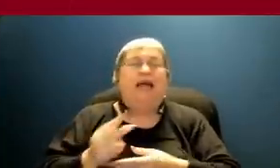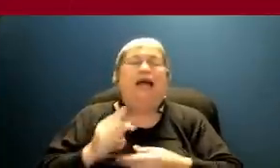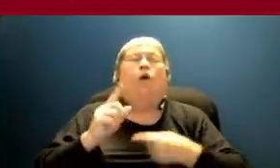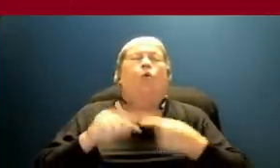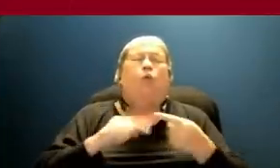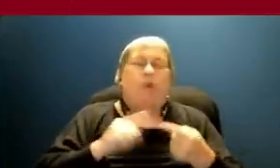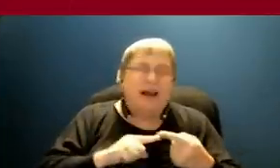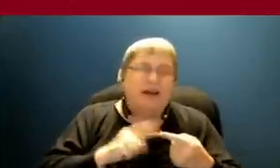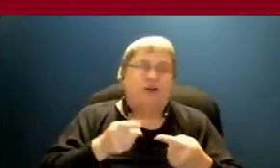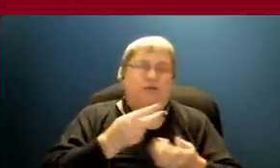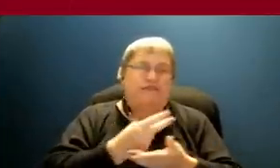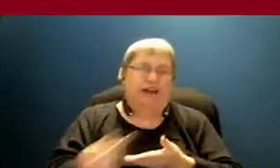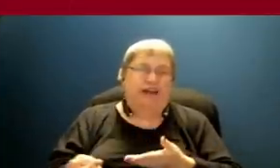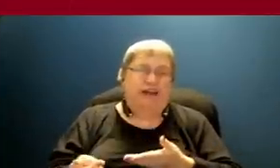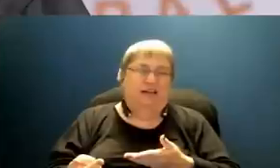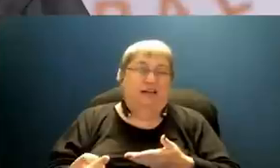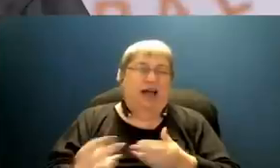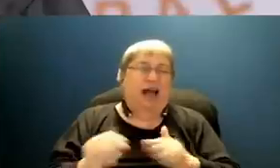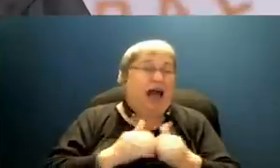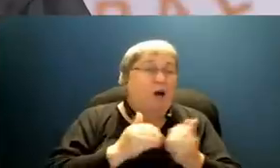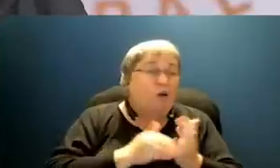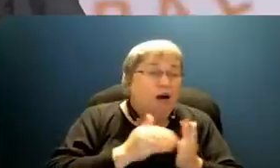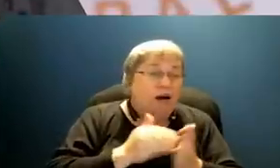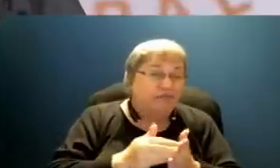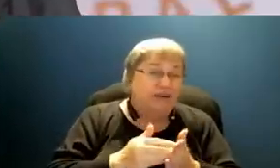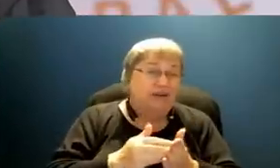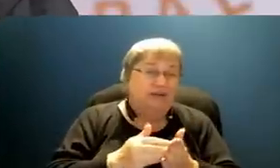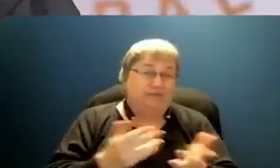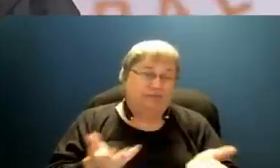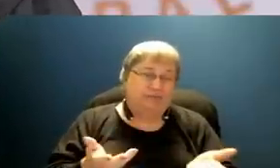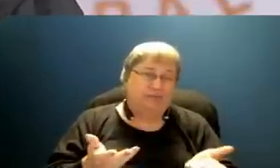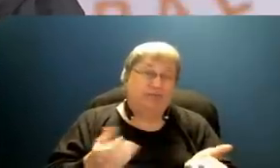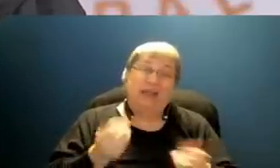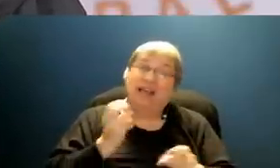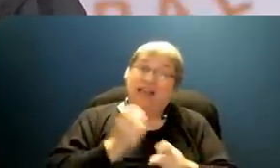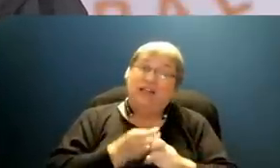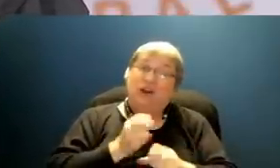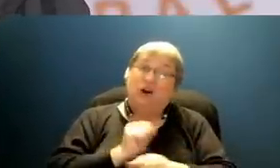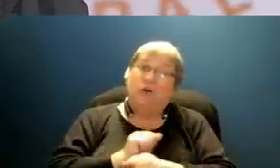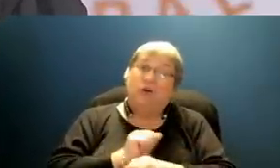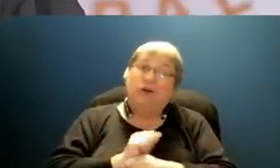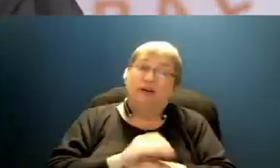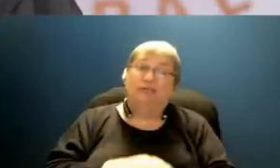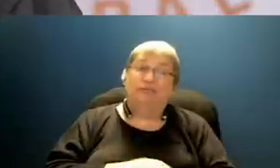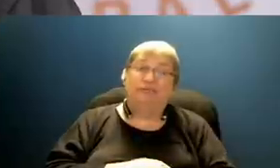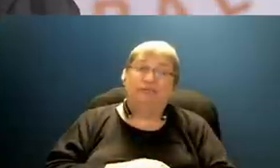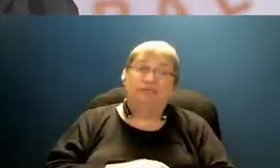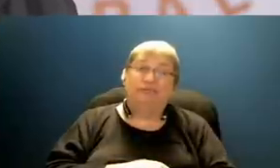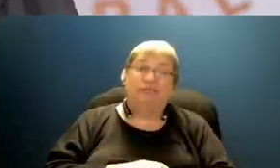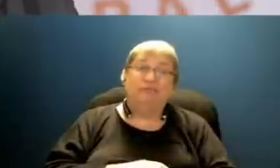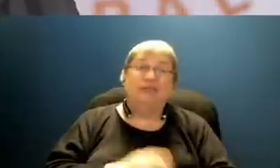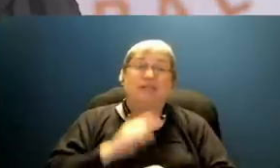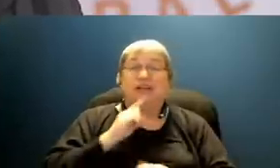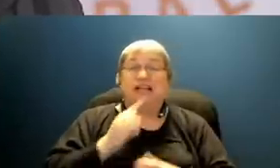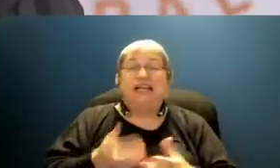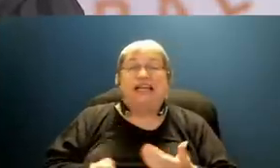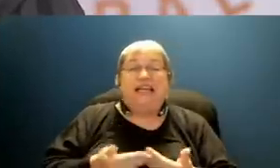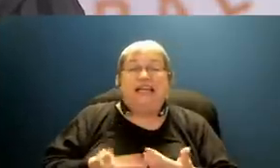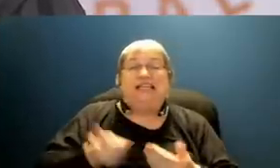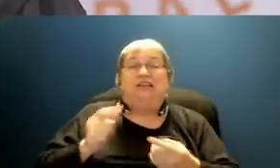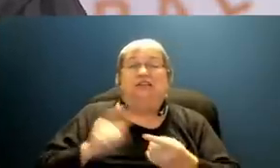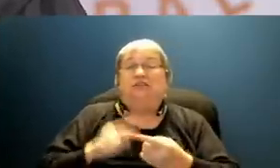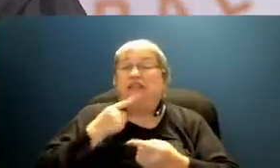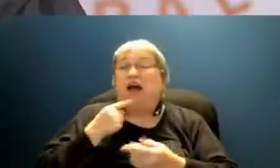many times am I going to fail? This is hard work. It's much easier to use failure as